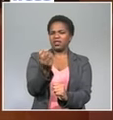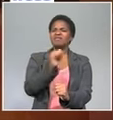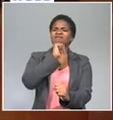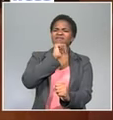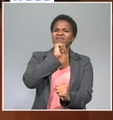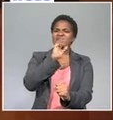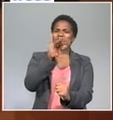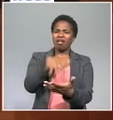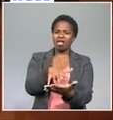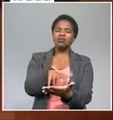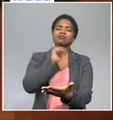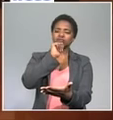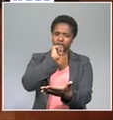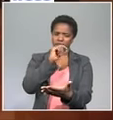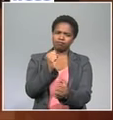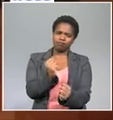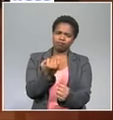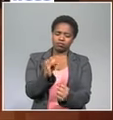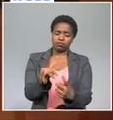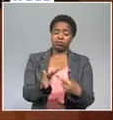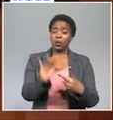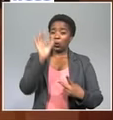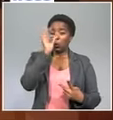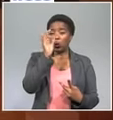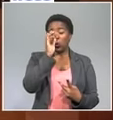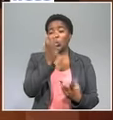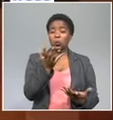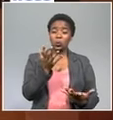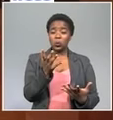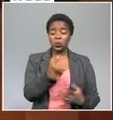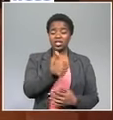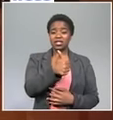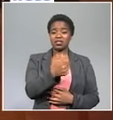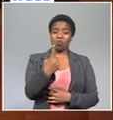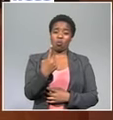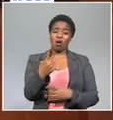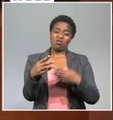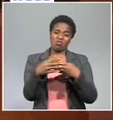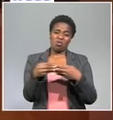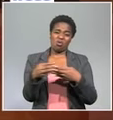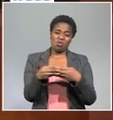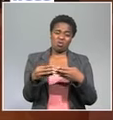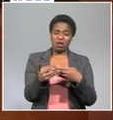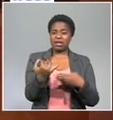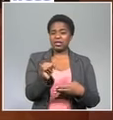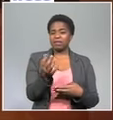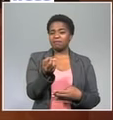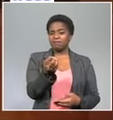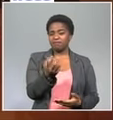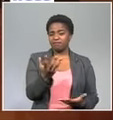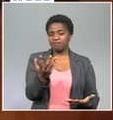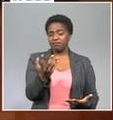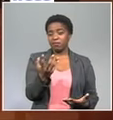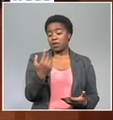staying flat in today's trading session. And the oil price is still hovering around that $61 a barrel mark,